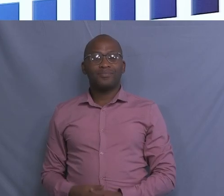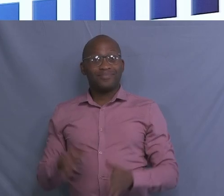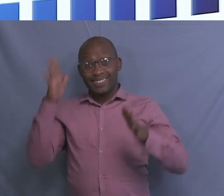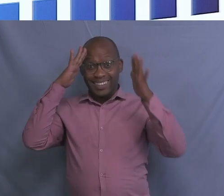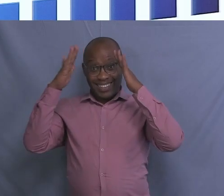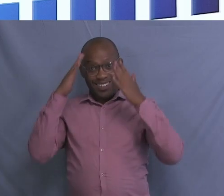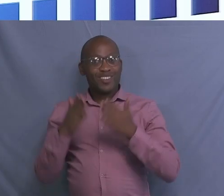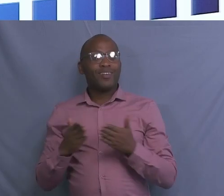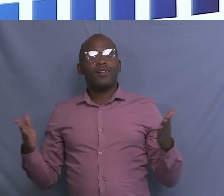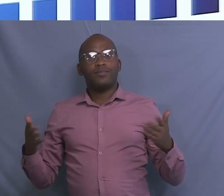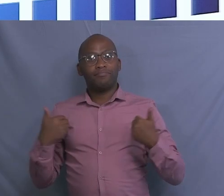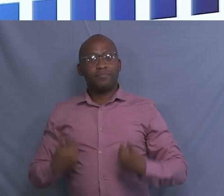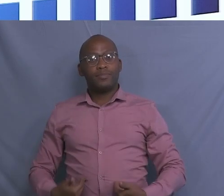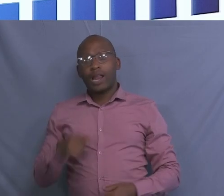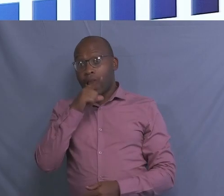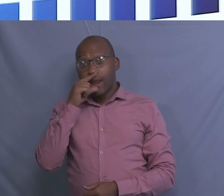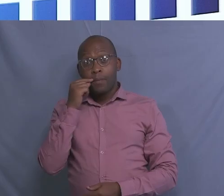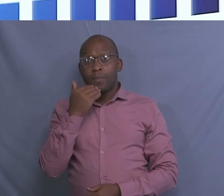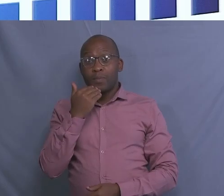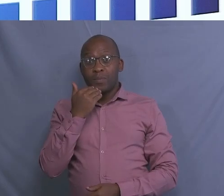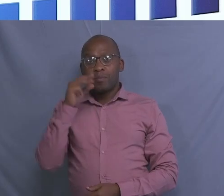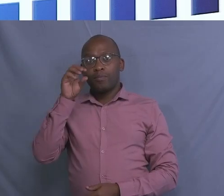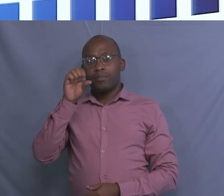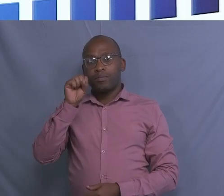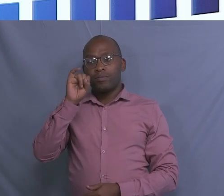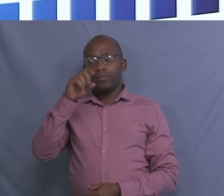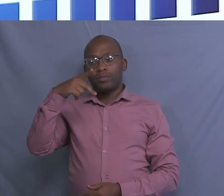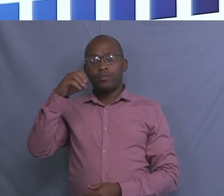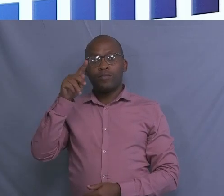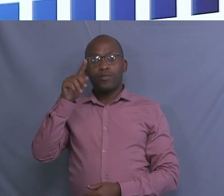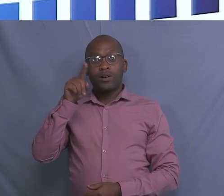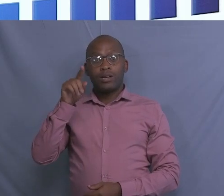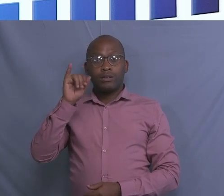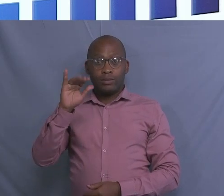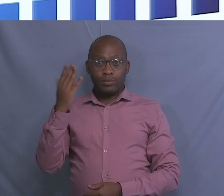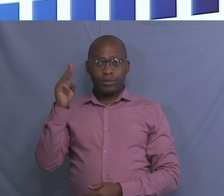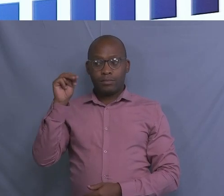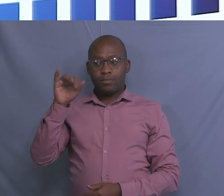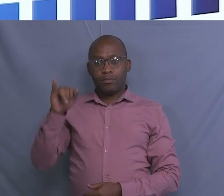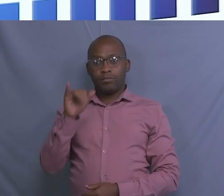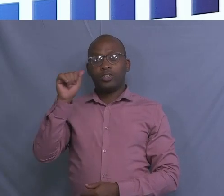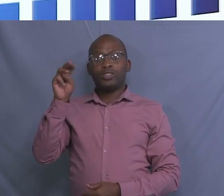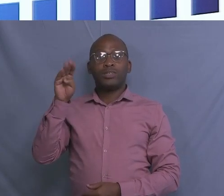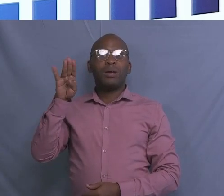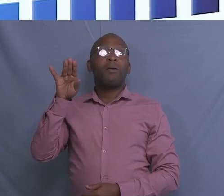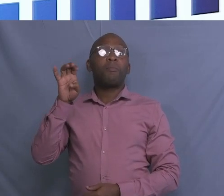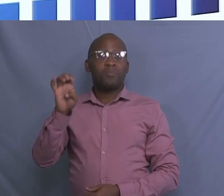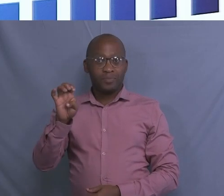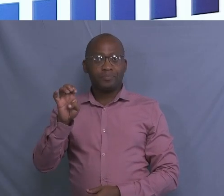Hello viewers, my name is Sipokazi Majambe. I am from Etimbini Enrichment High School. Welcome to